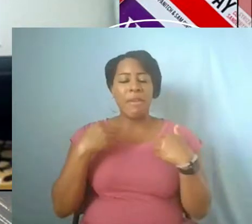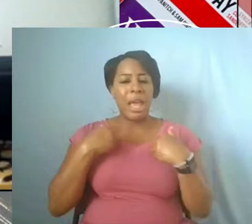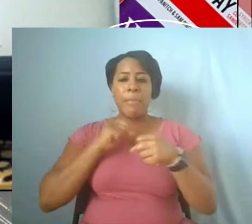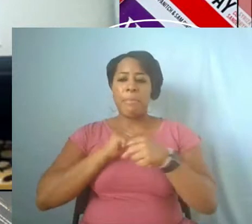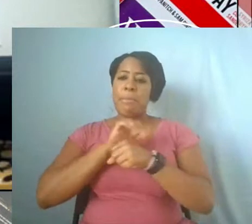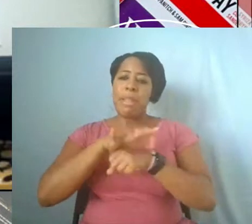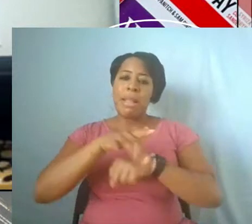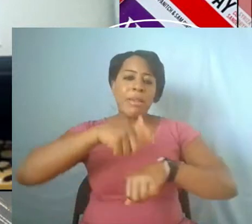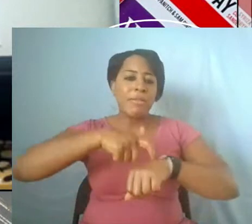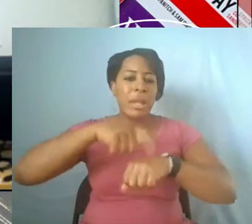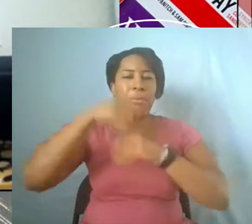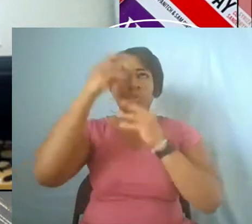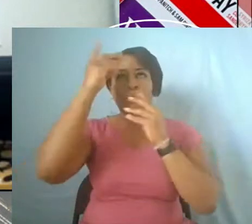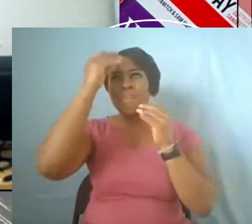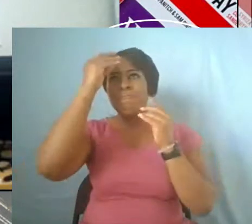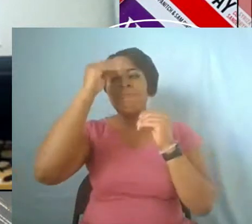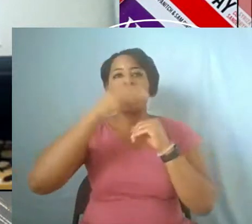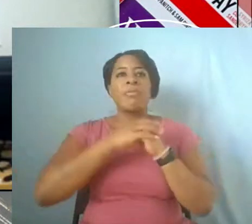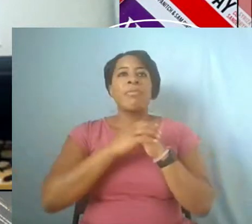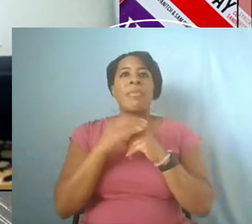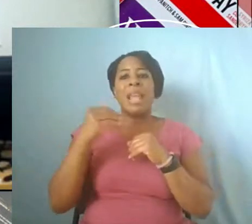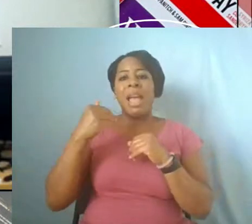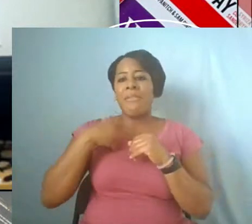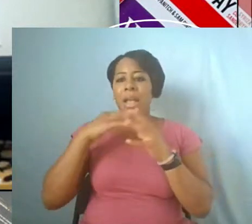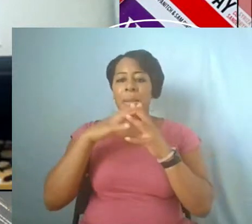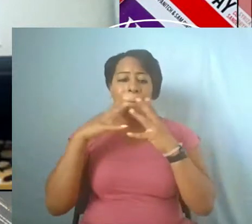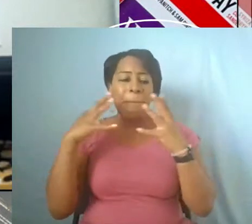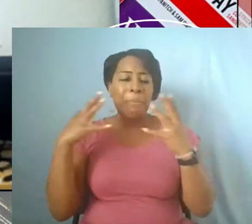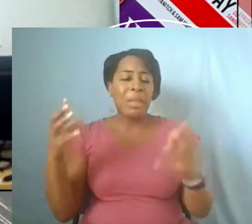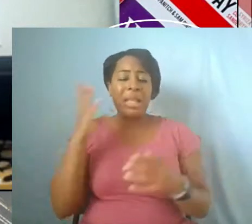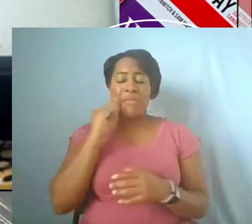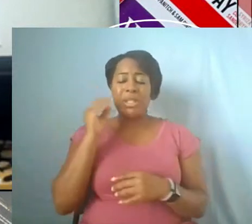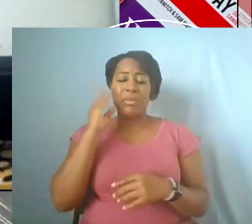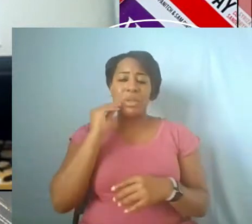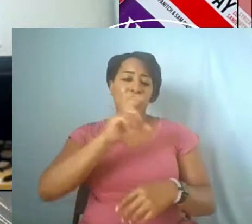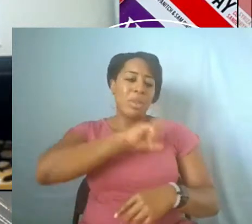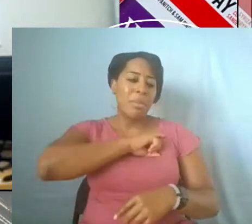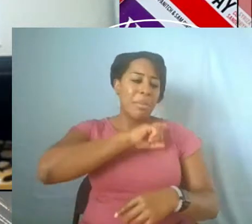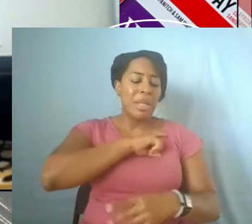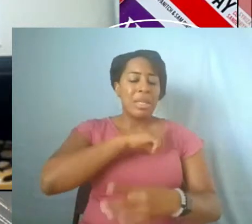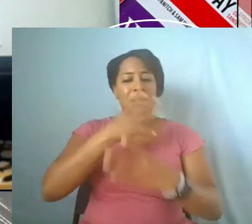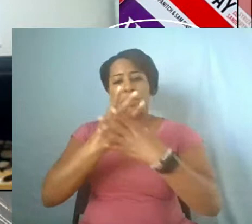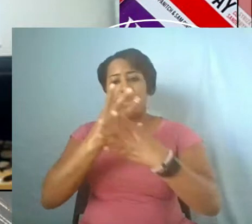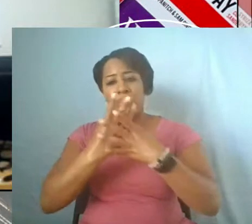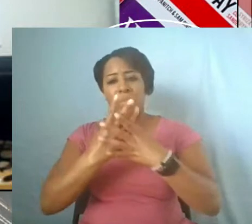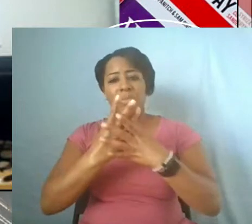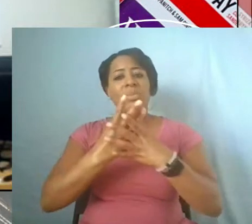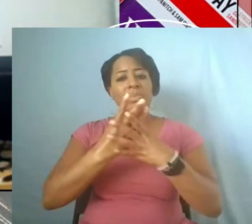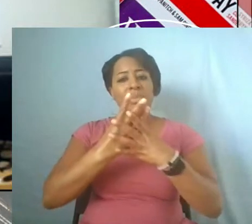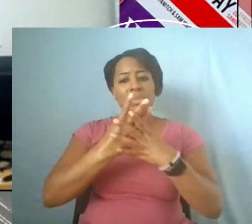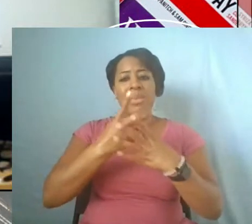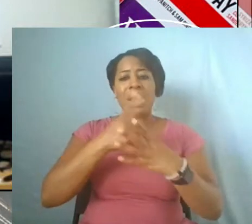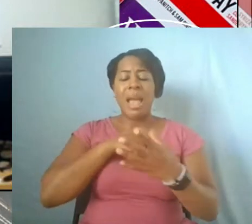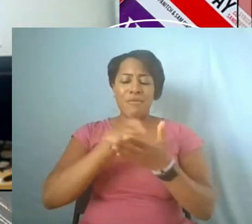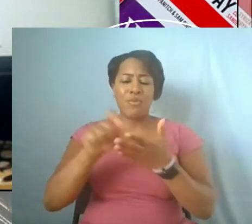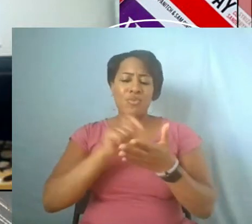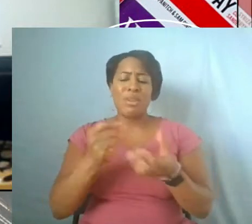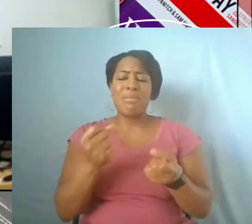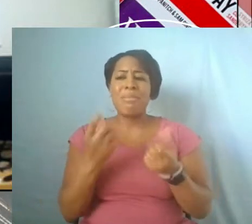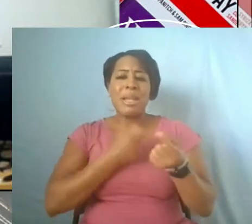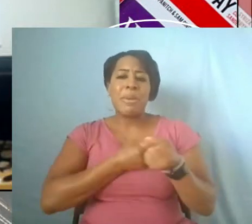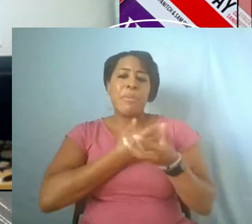plenty of experience with police, prisons, and parole, the prison industrial complex. I've written many poems, which